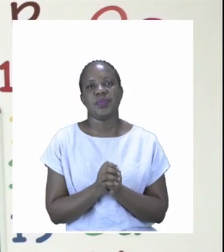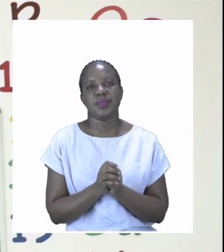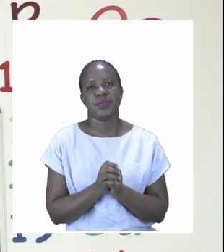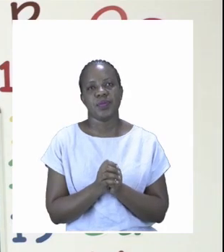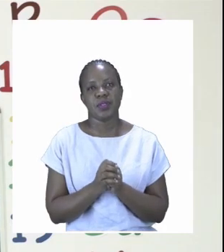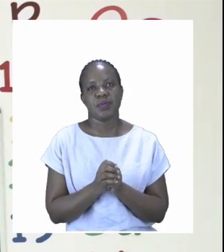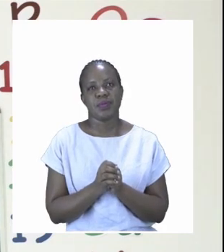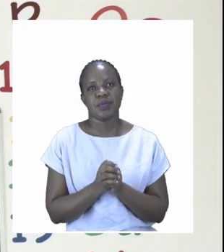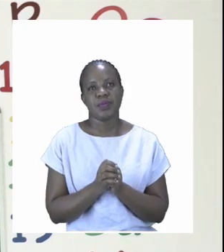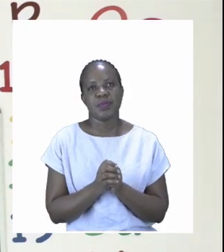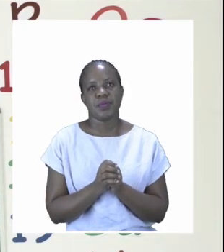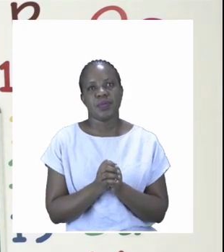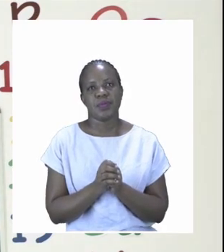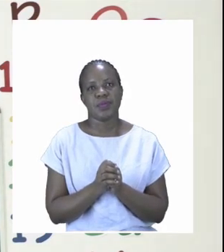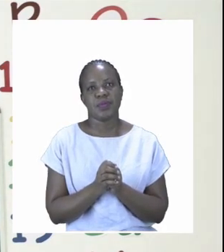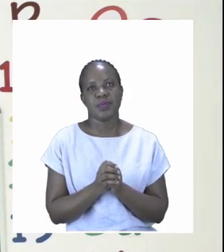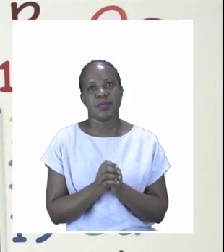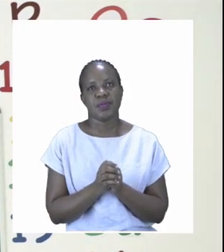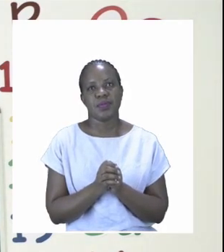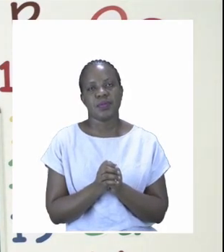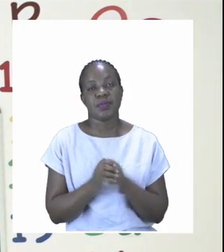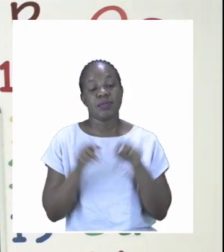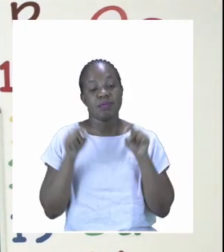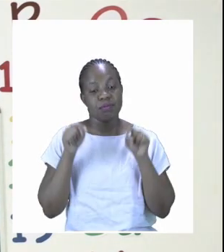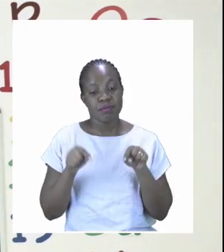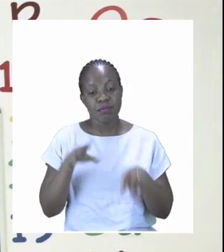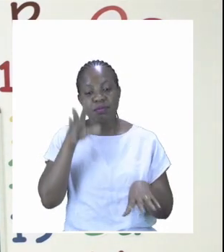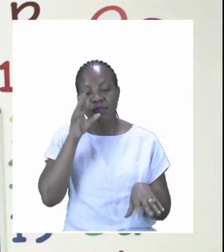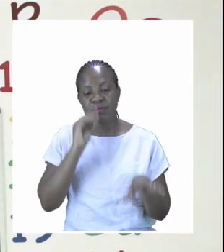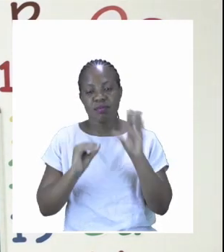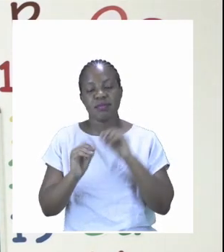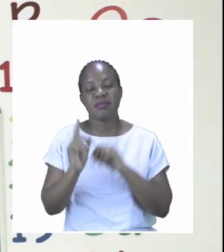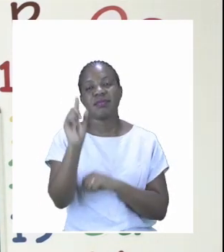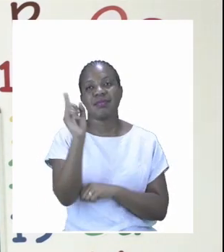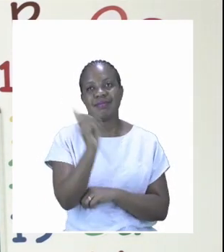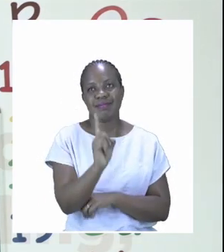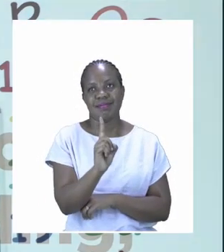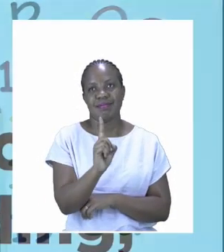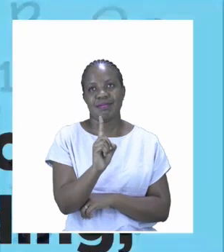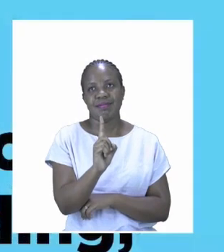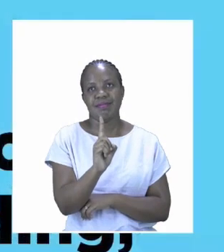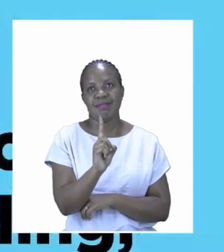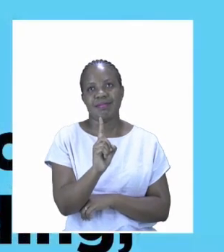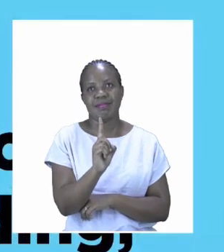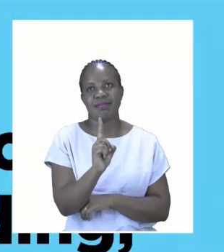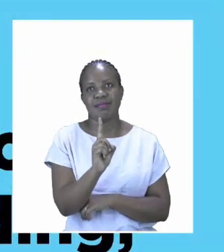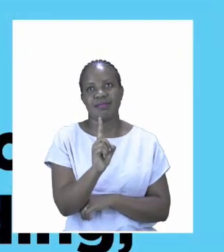Well done. Our lesson today is all about